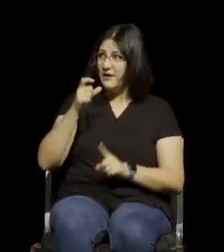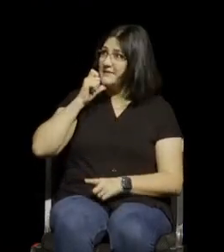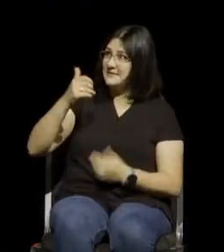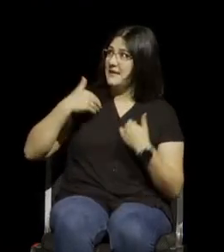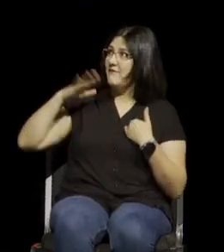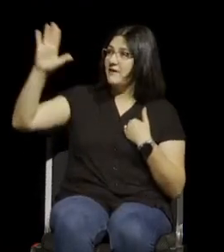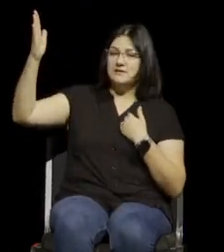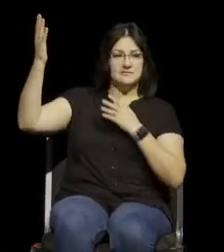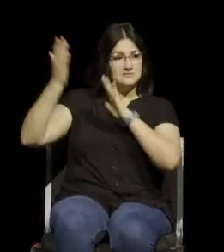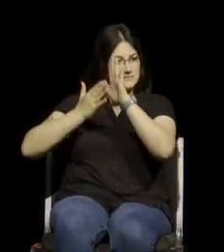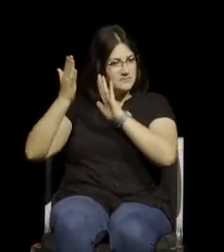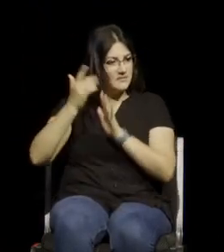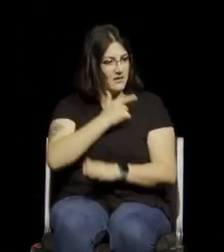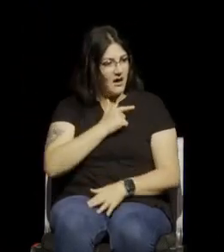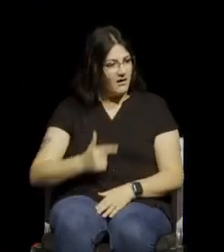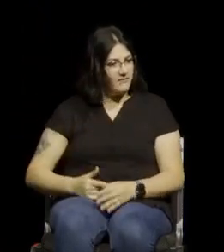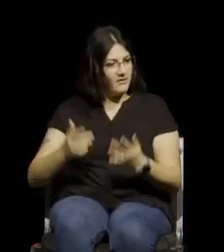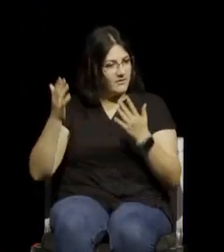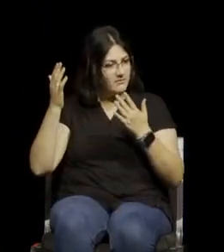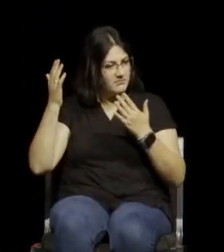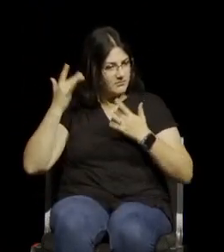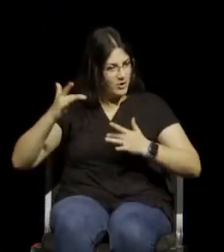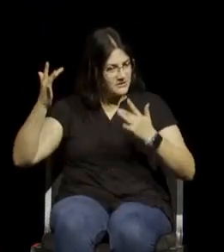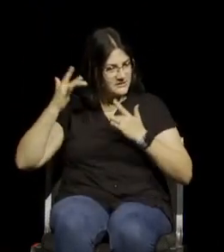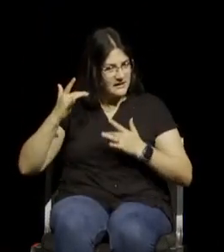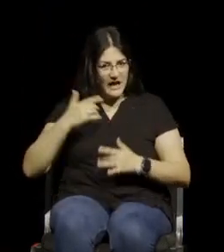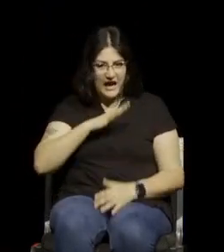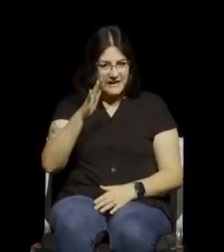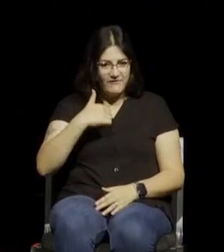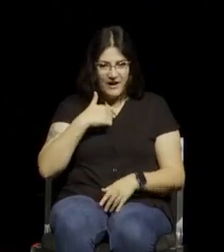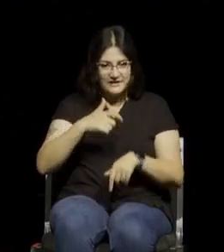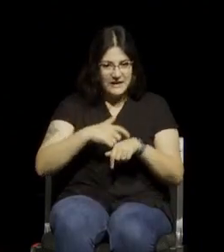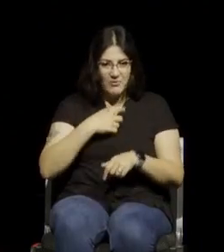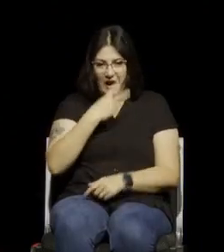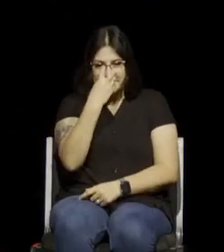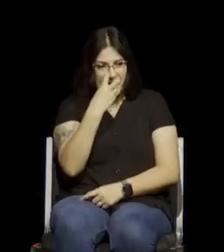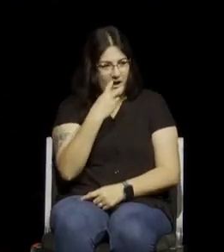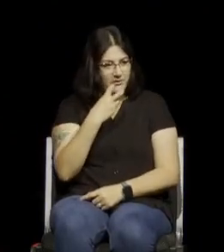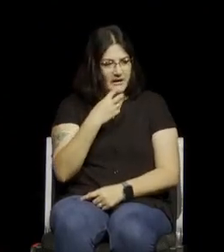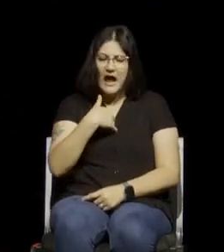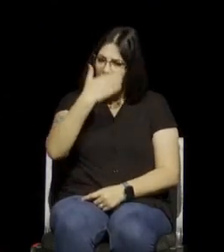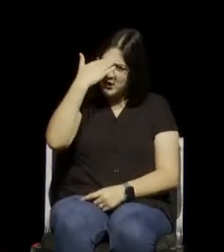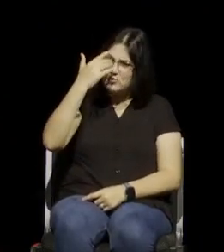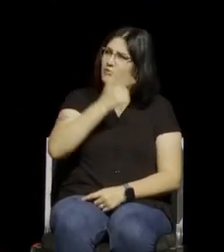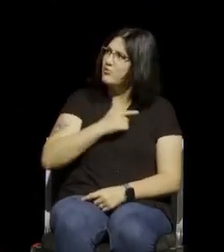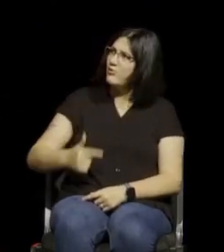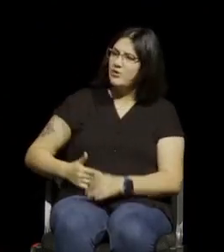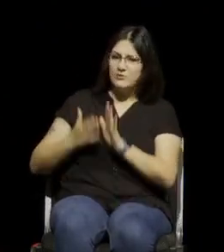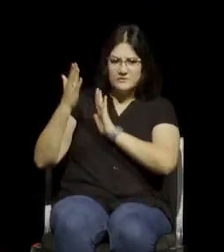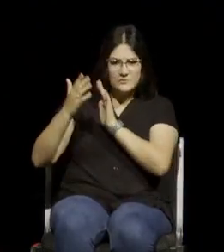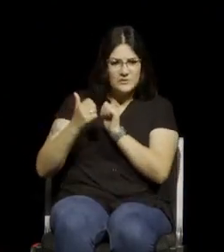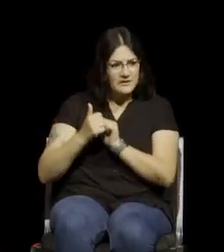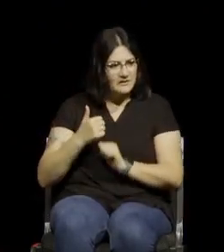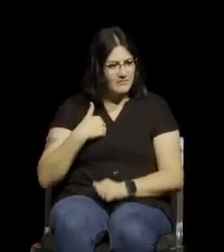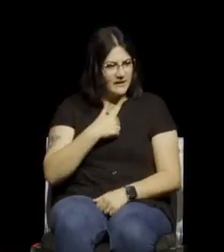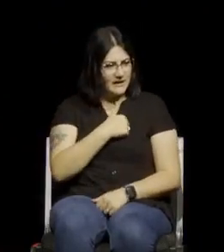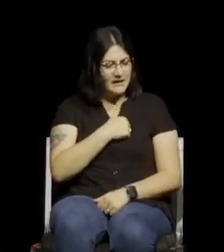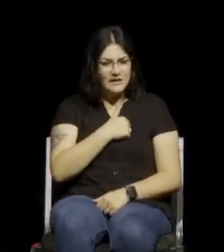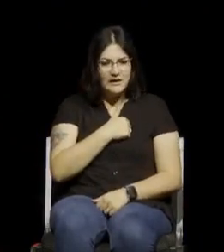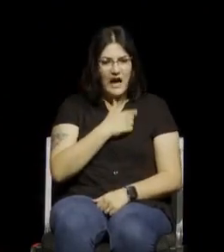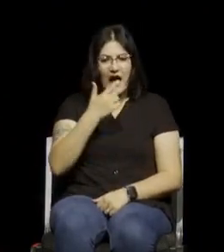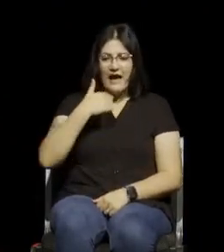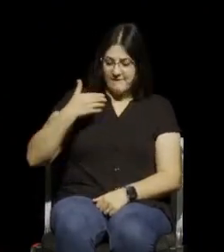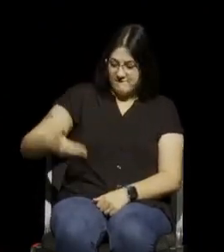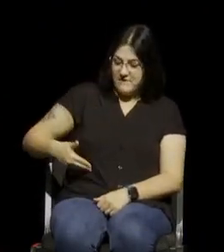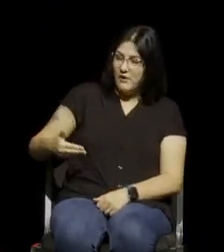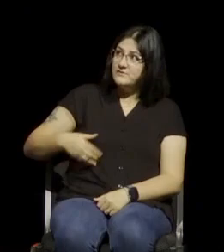mercy, never a time when I doubted or despaired. I knew my Lord was with me. I sensed my guardian angel